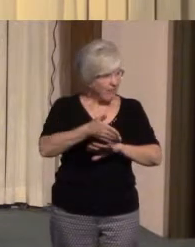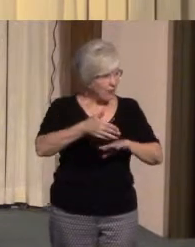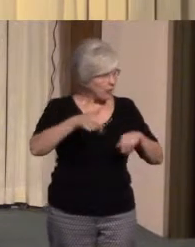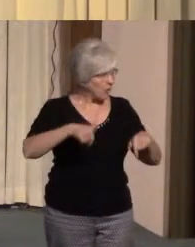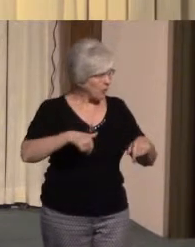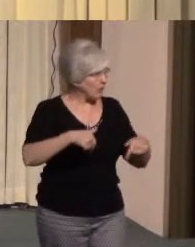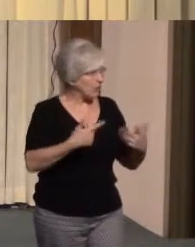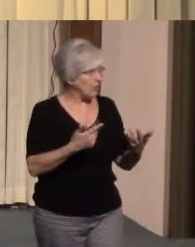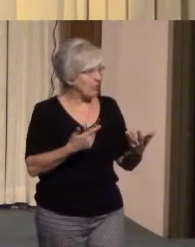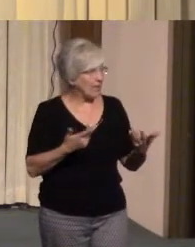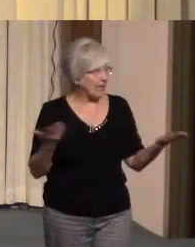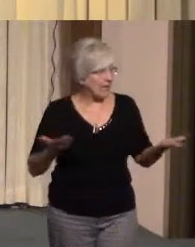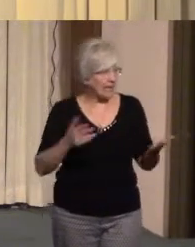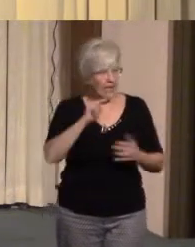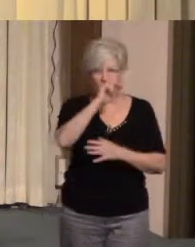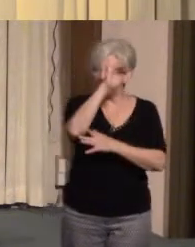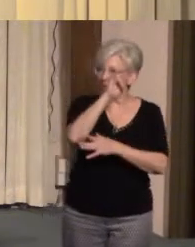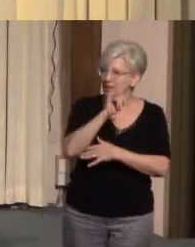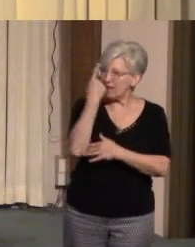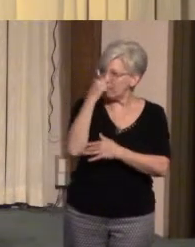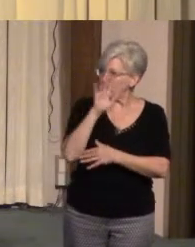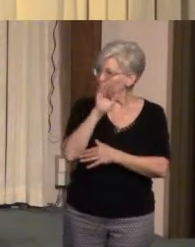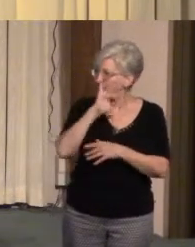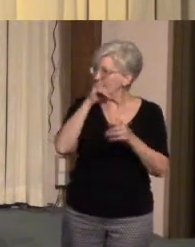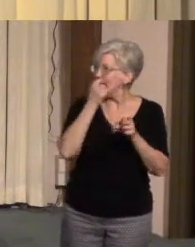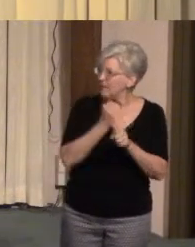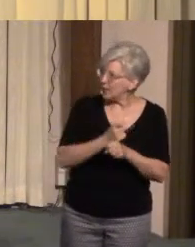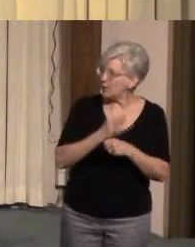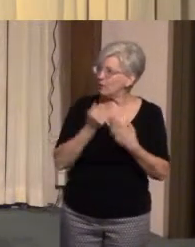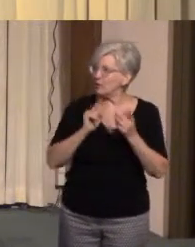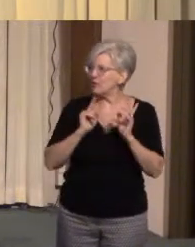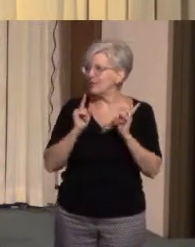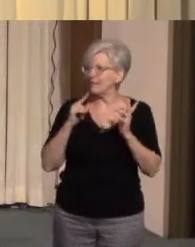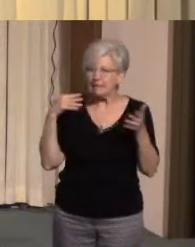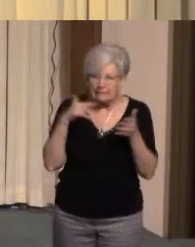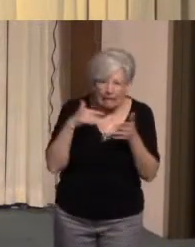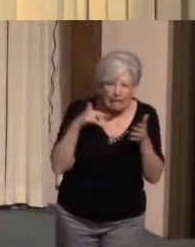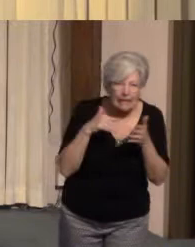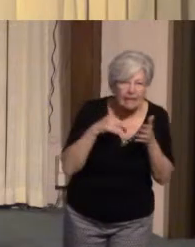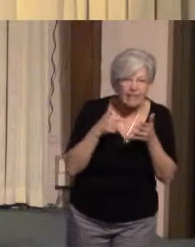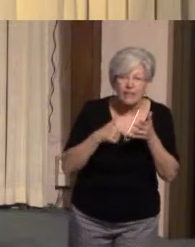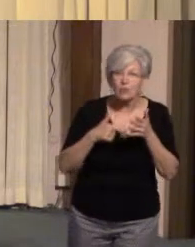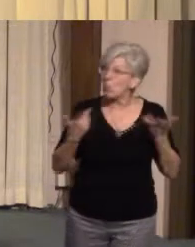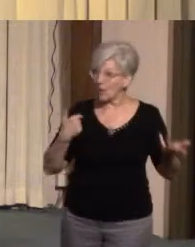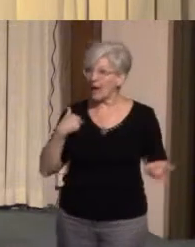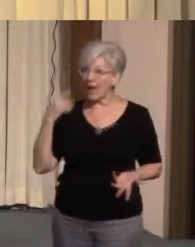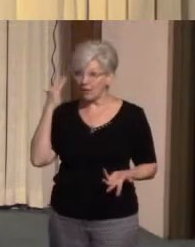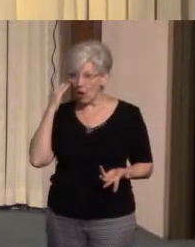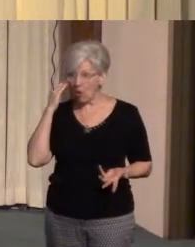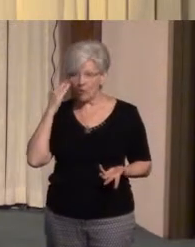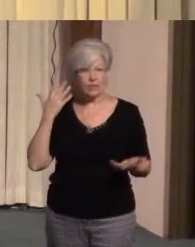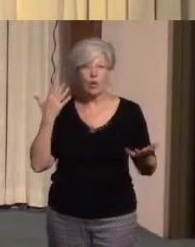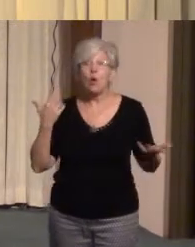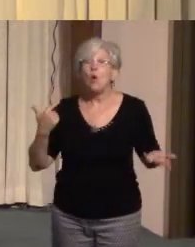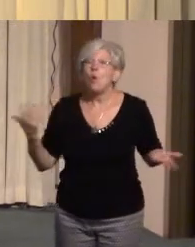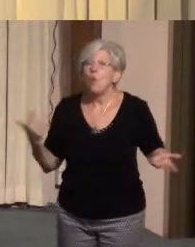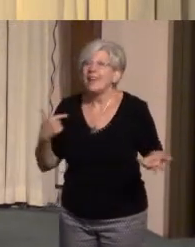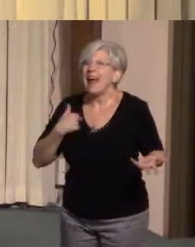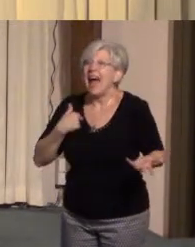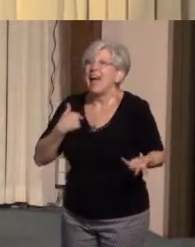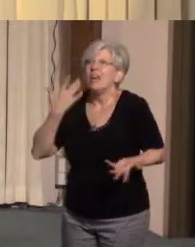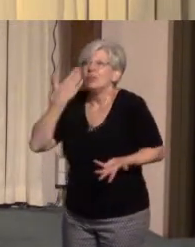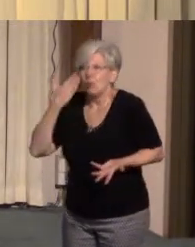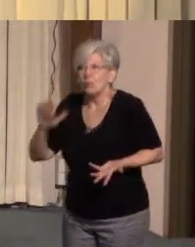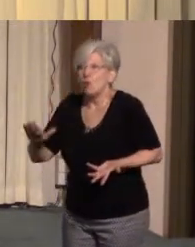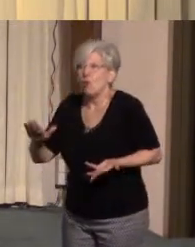After being in Unity churches for 25 years and going to seminary and studying this stuff, what I know is that